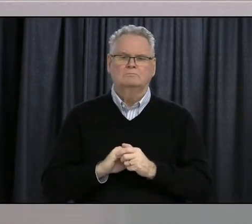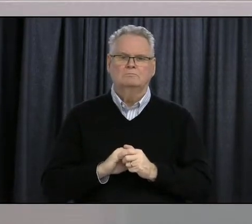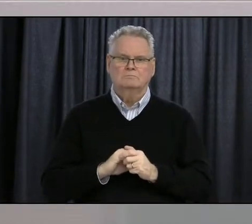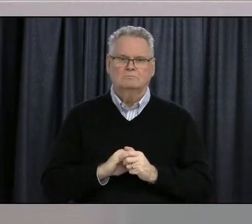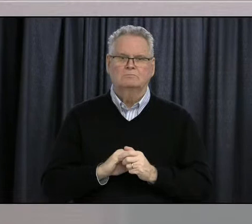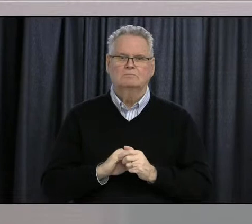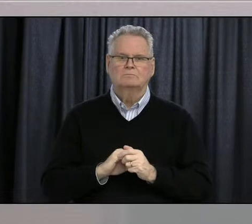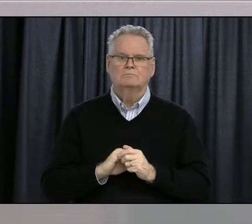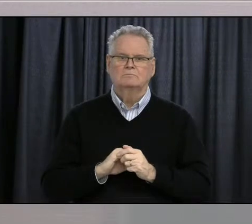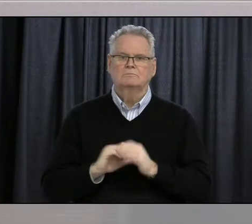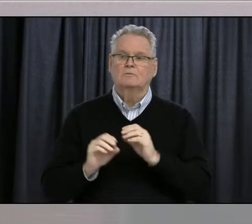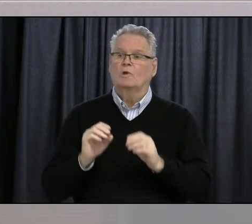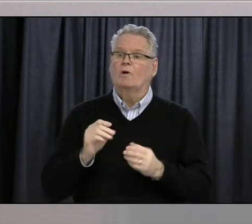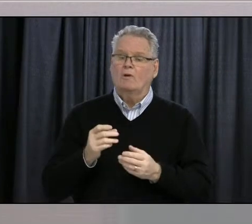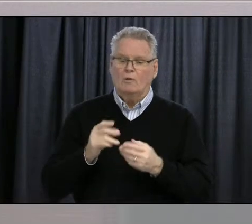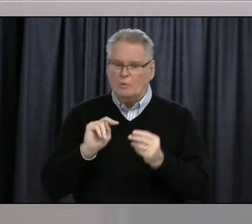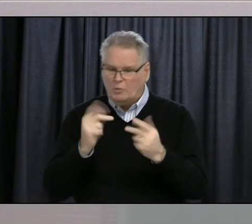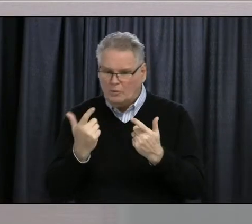Okay, thank you.